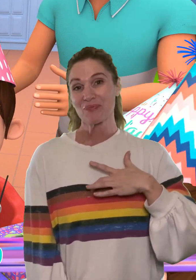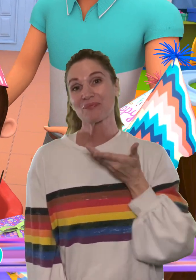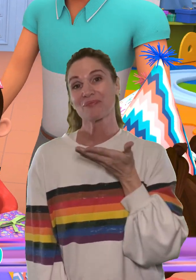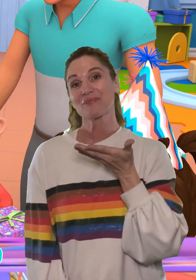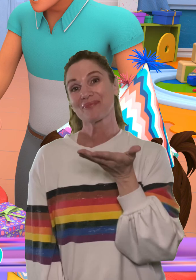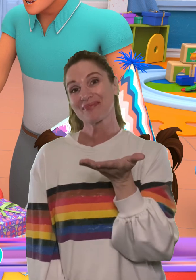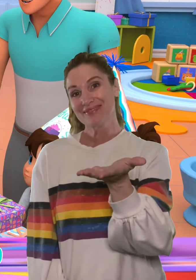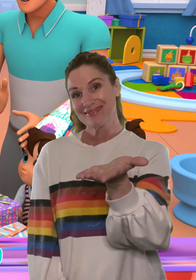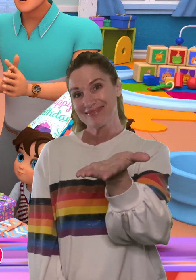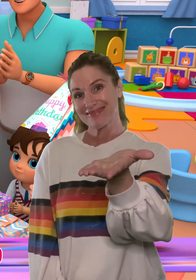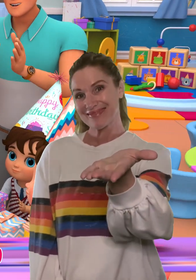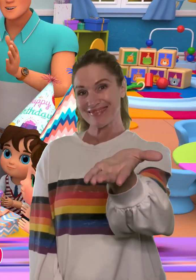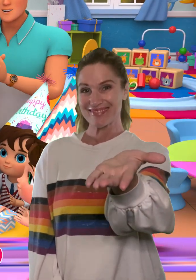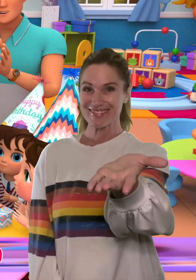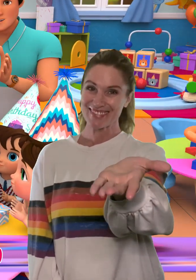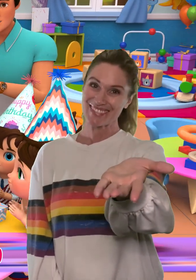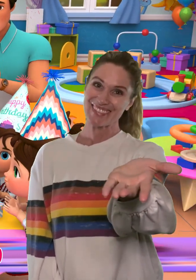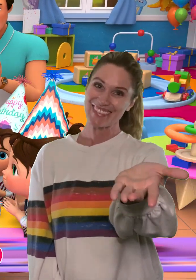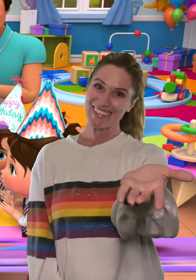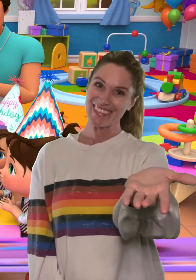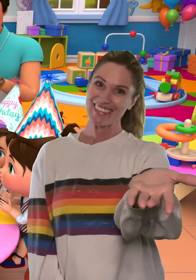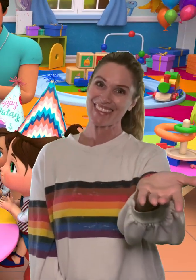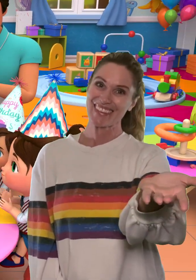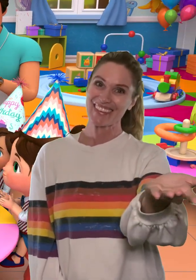birthday to you